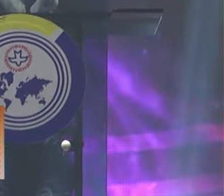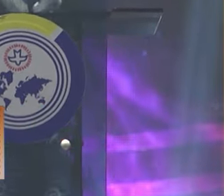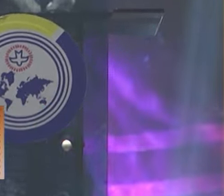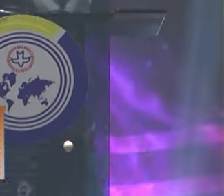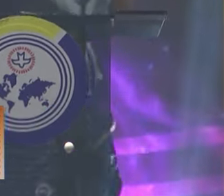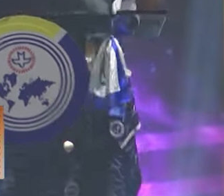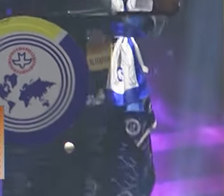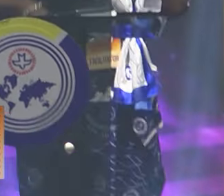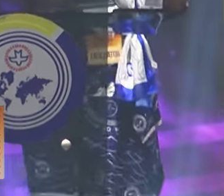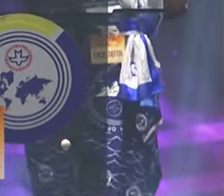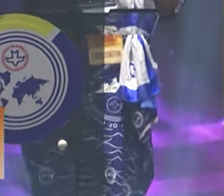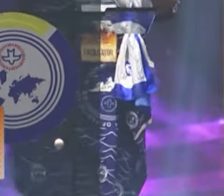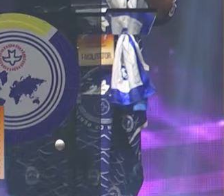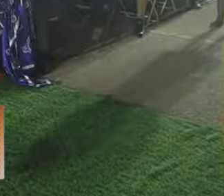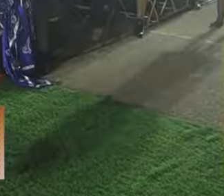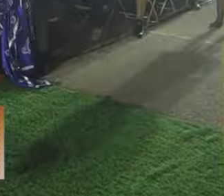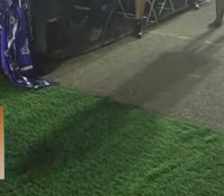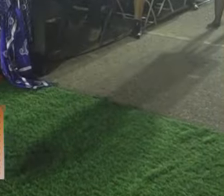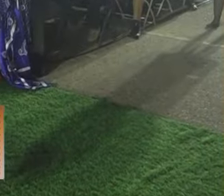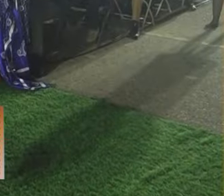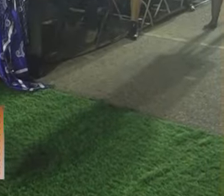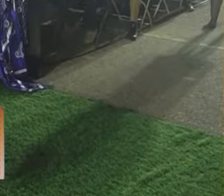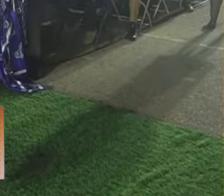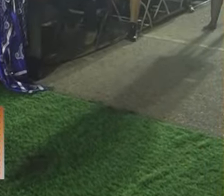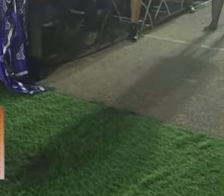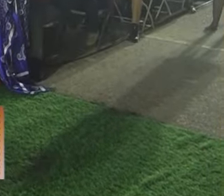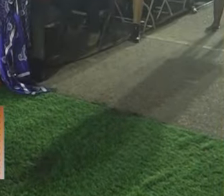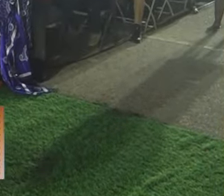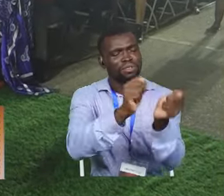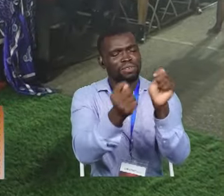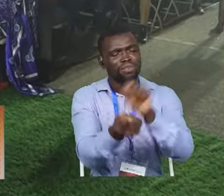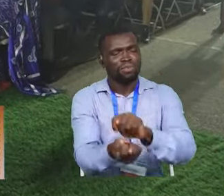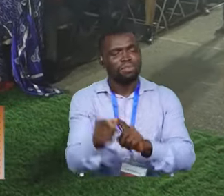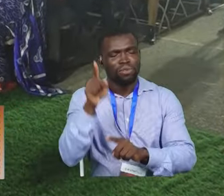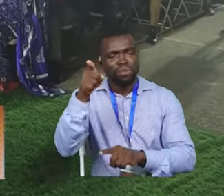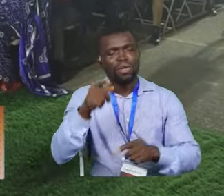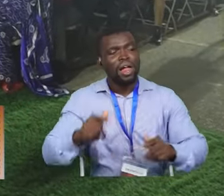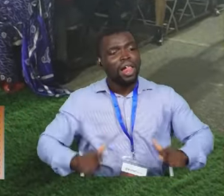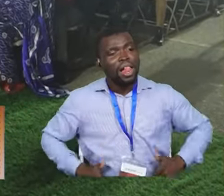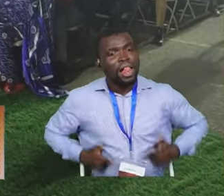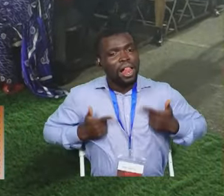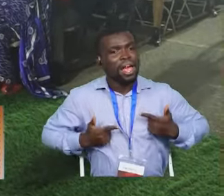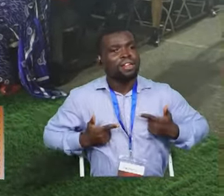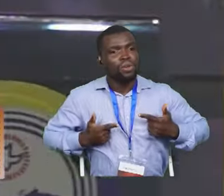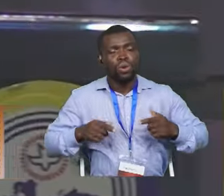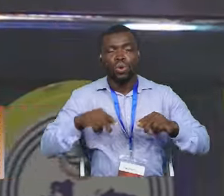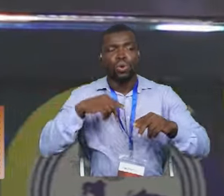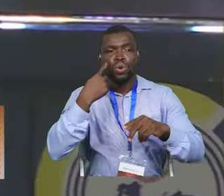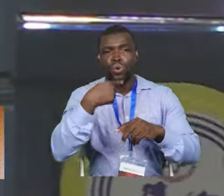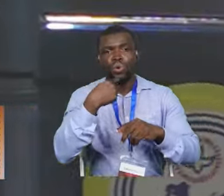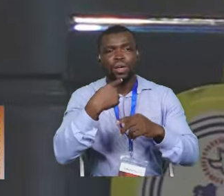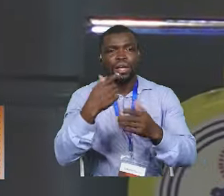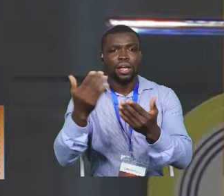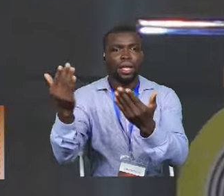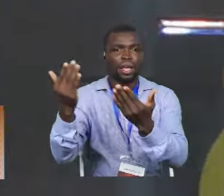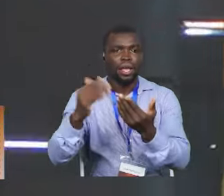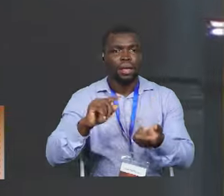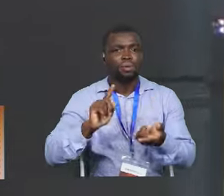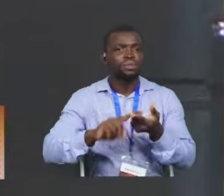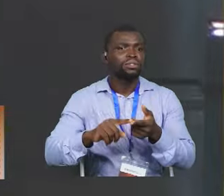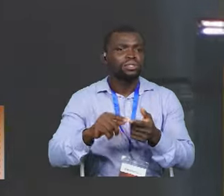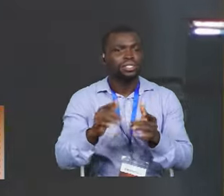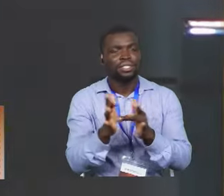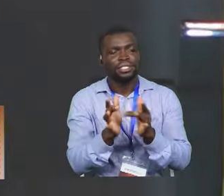will transform your life. Why in Abba Yesu? Who is coming to Jesus? Baby Ayadi. Where we have reached. Yeah, in a